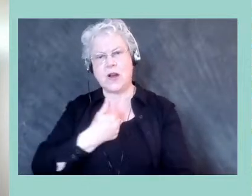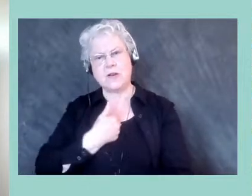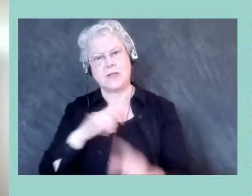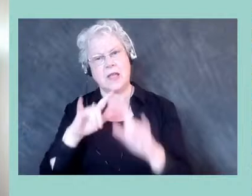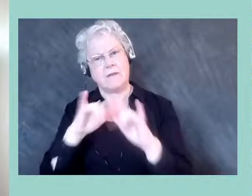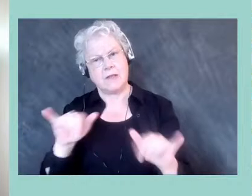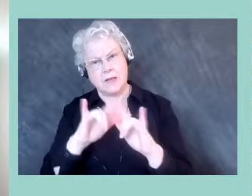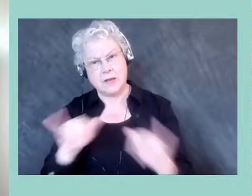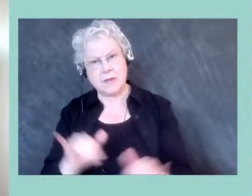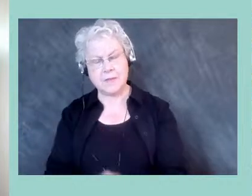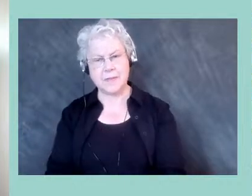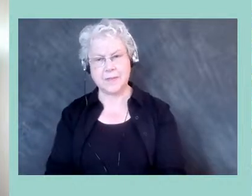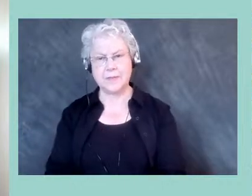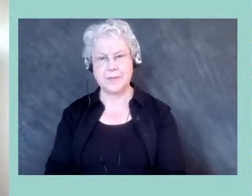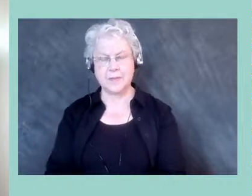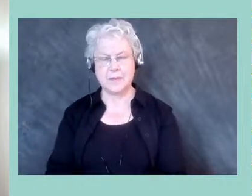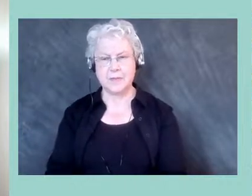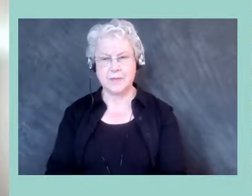process.